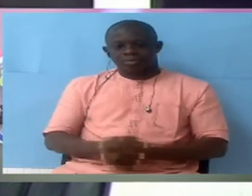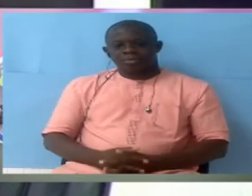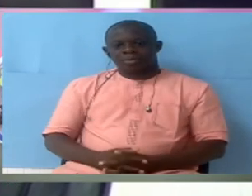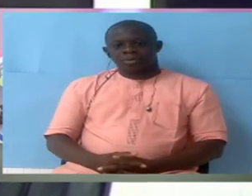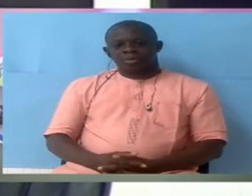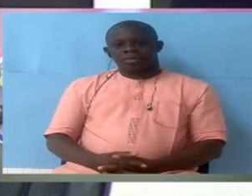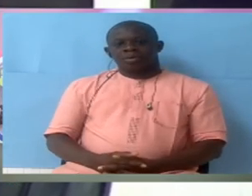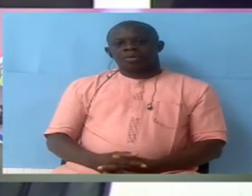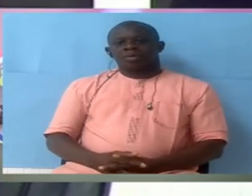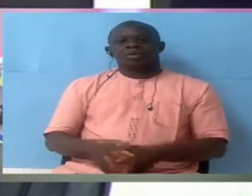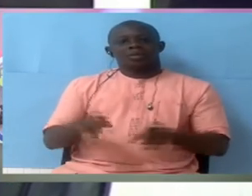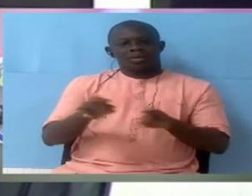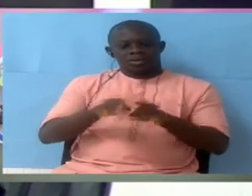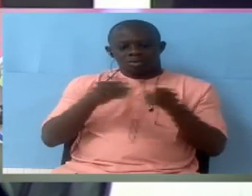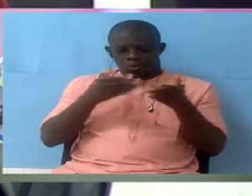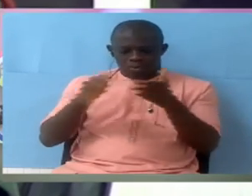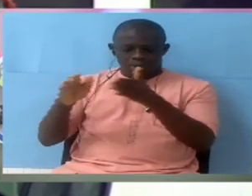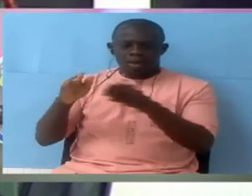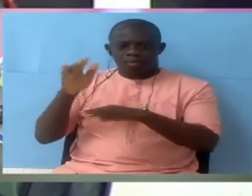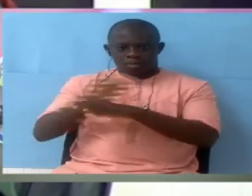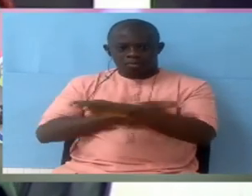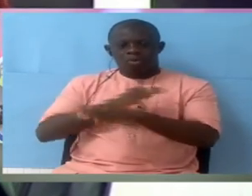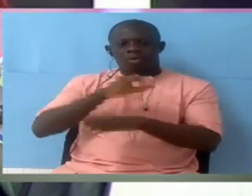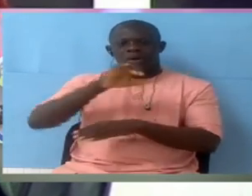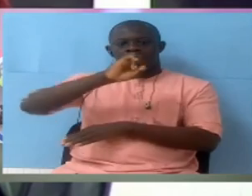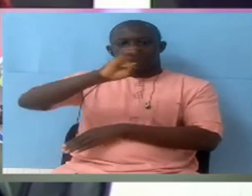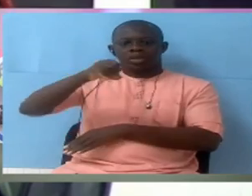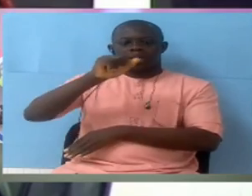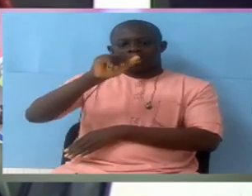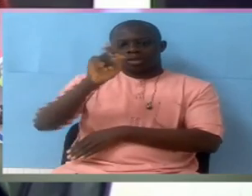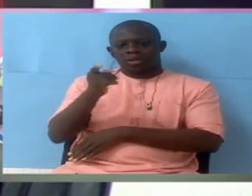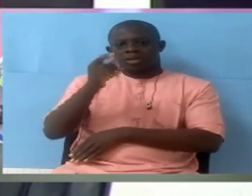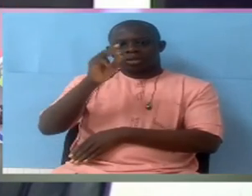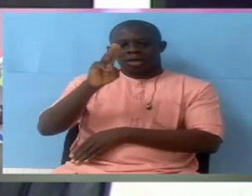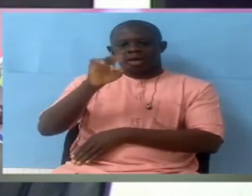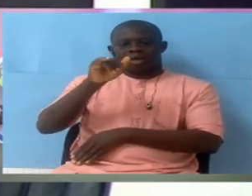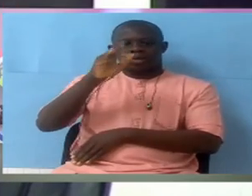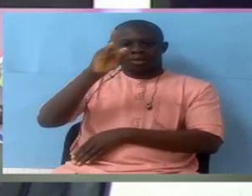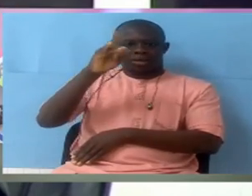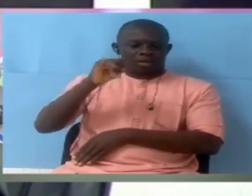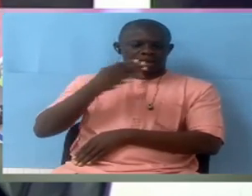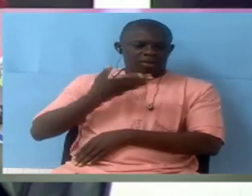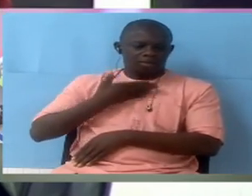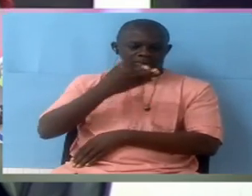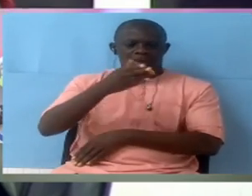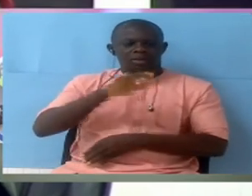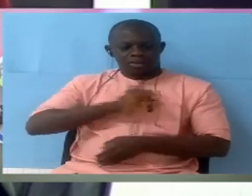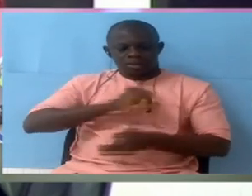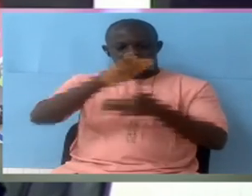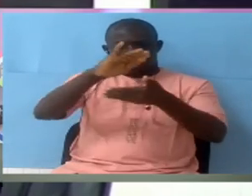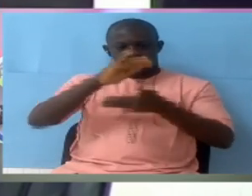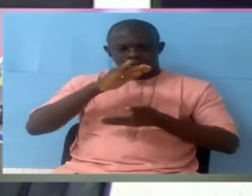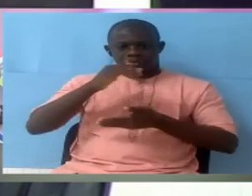same procedure, Jagaid was there. Nañ ko dé défé rek Jagaid mu ngi fa won. He received me.